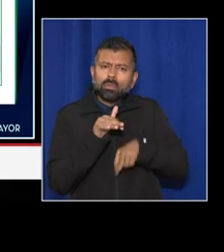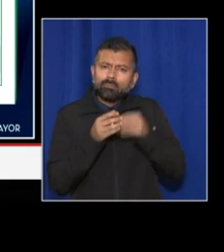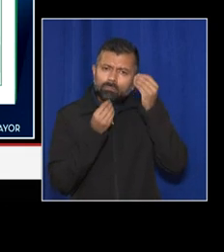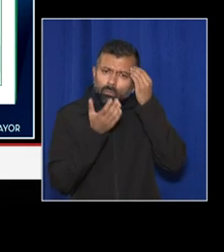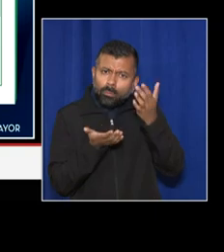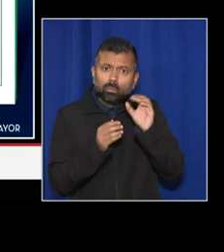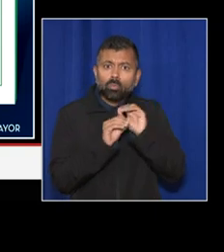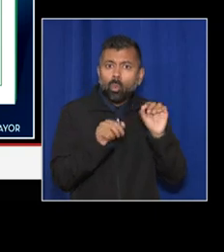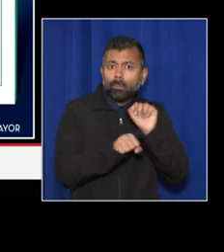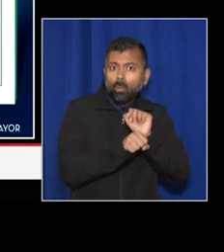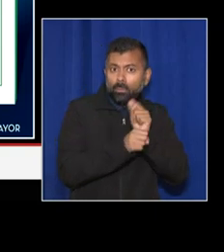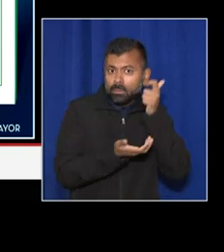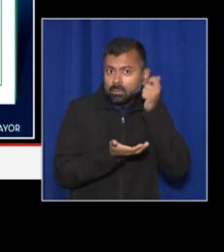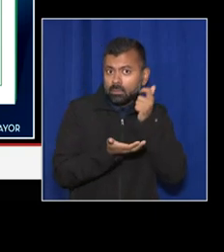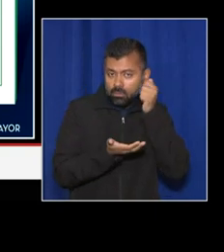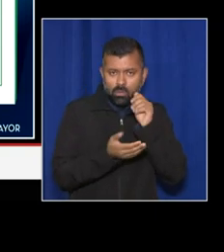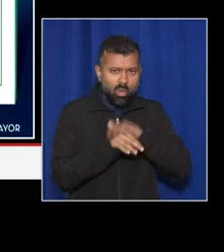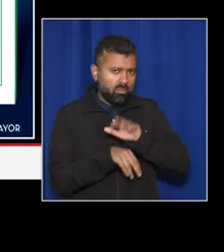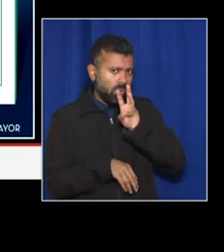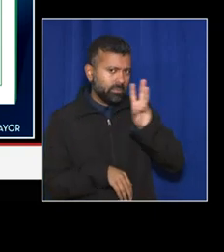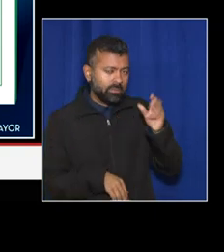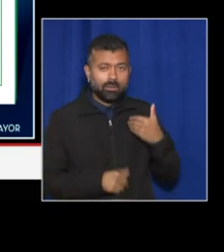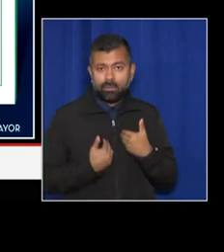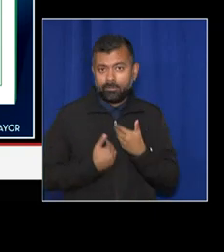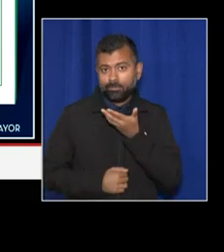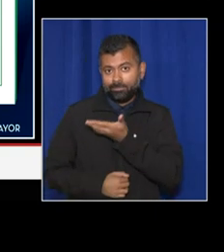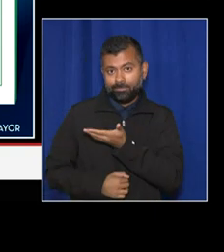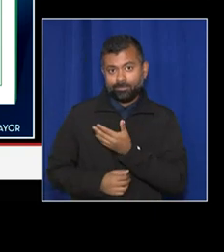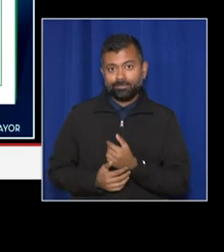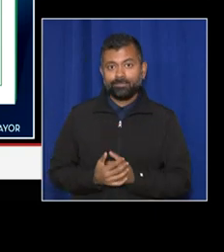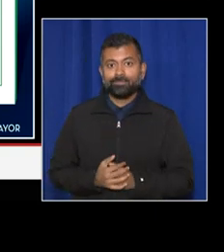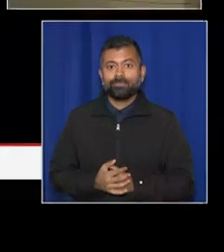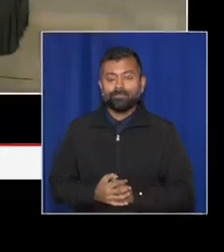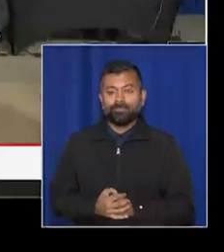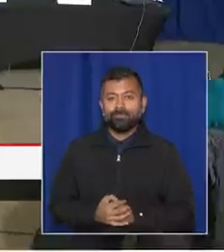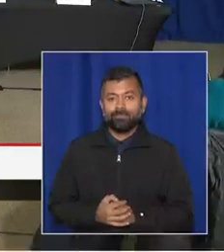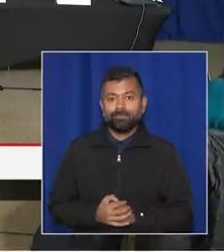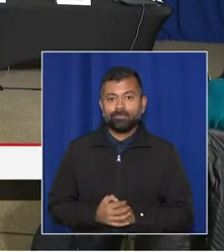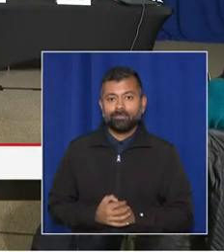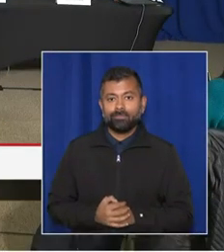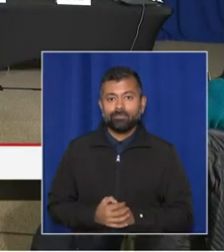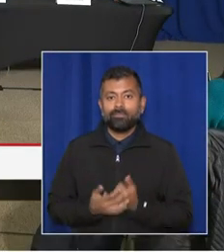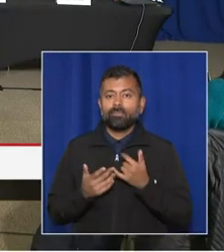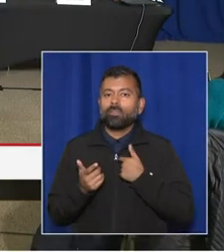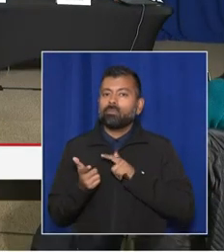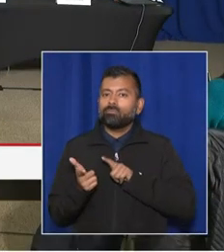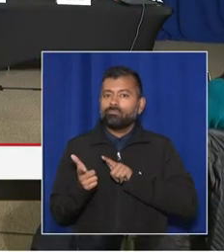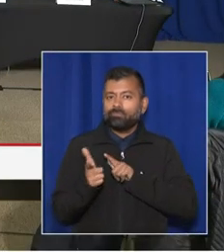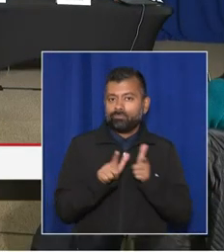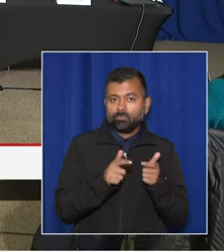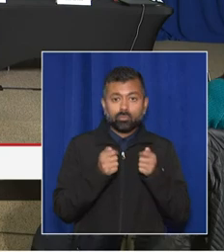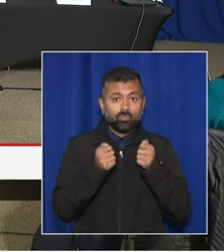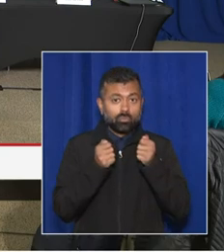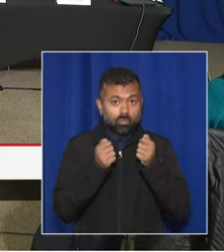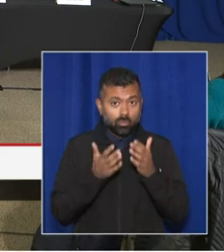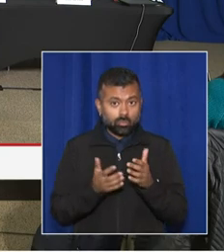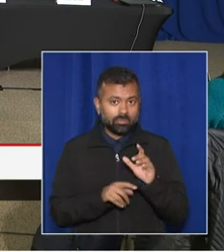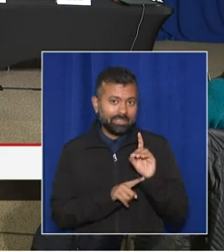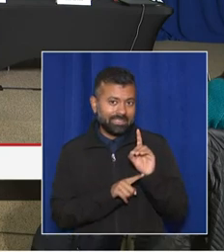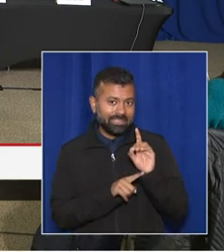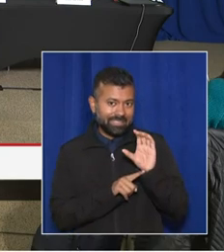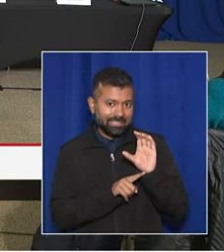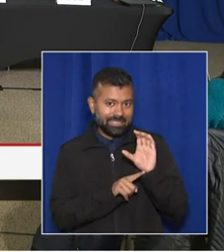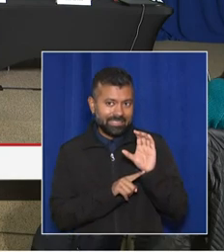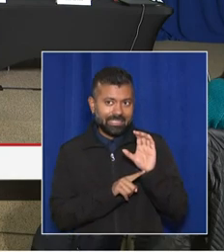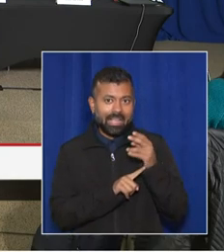to pass it along to my colleague, Director Charles Hall, Director of the DCHR. Good morning, everyone. My name is Charles Hall. I'm the Director